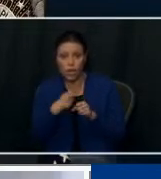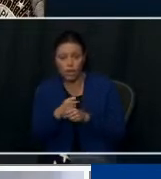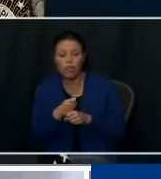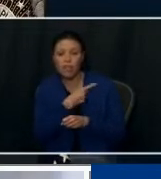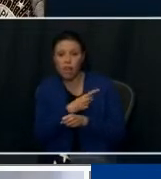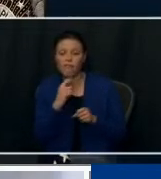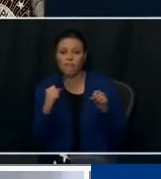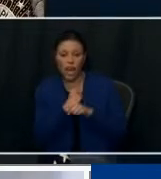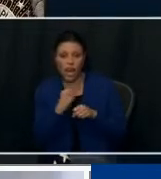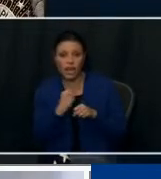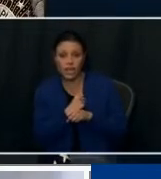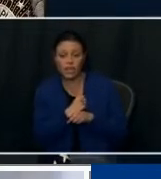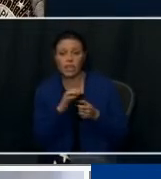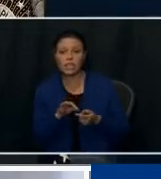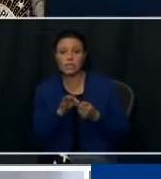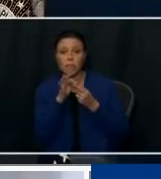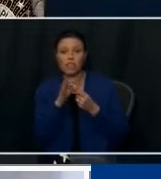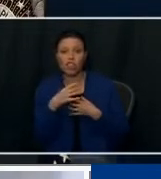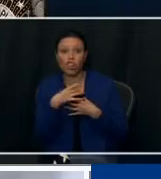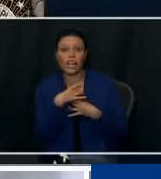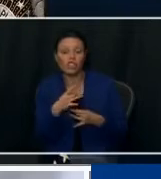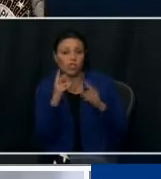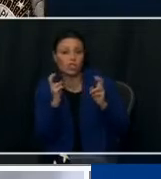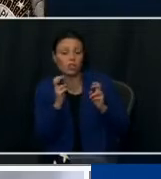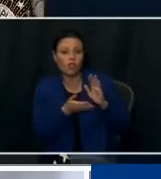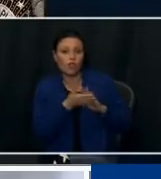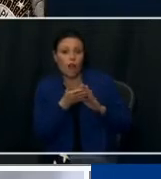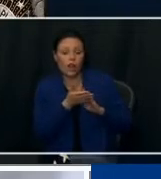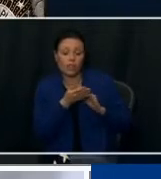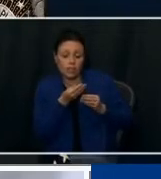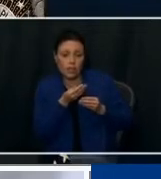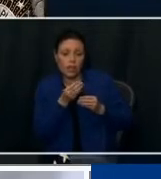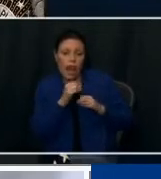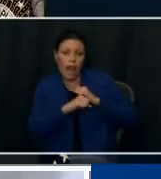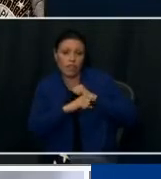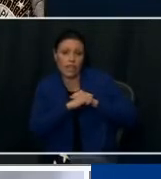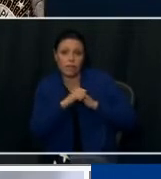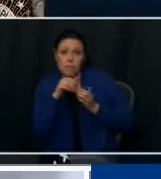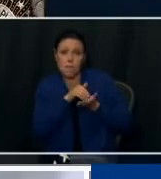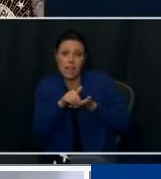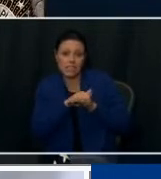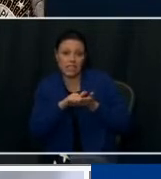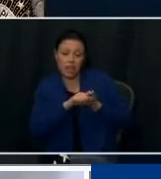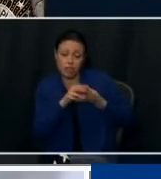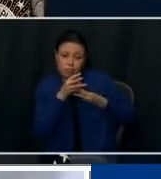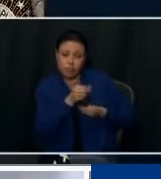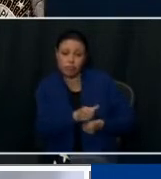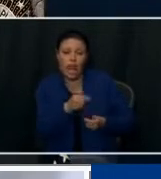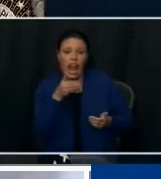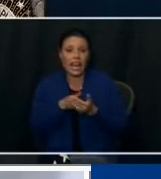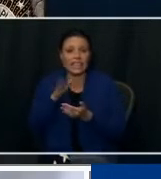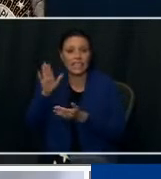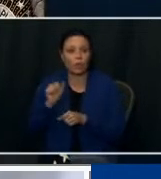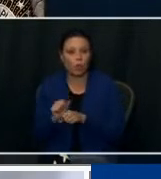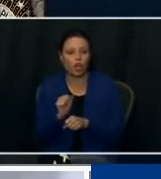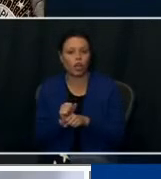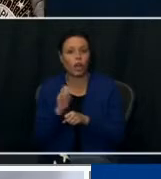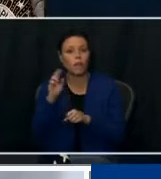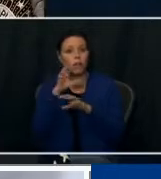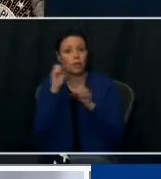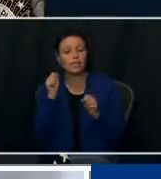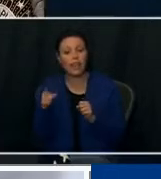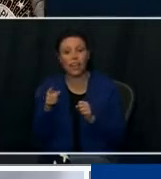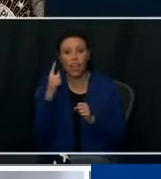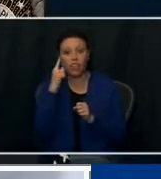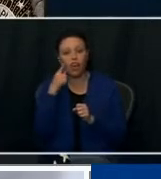years special have run millions of dollars in ads against the president's drug pricing initiatives Mr President they underestimated